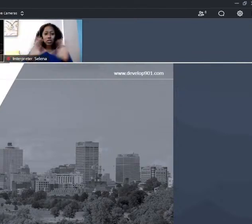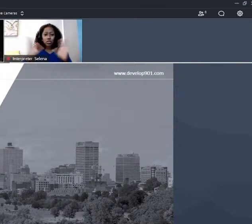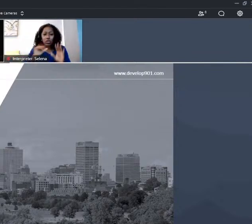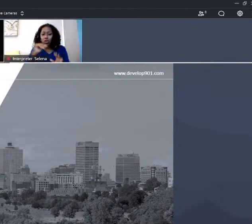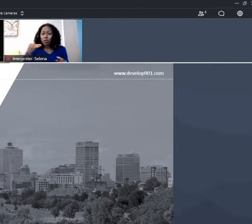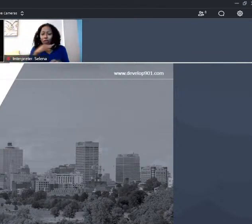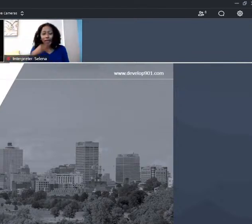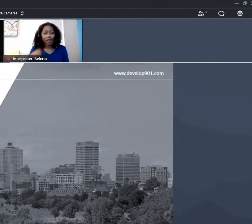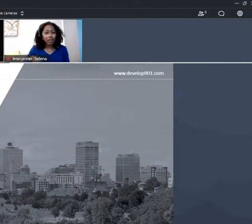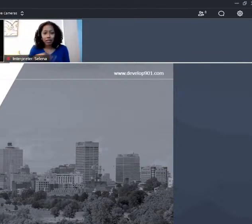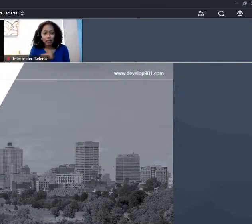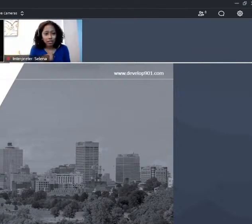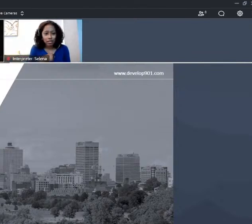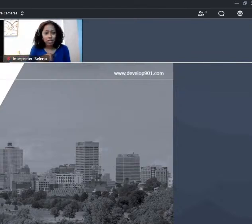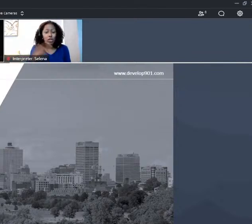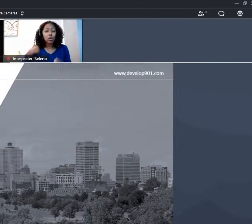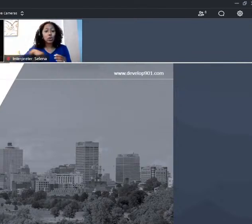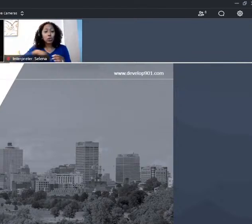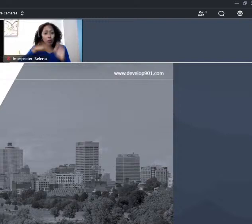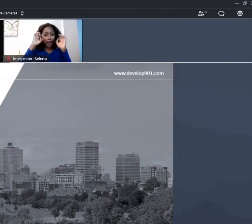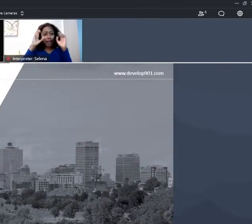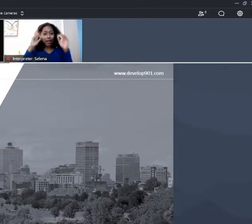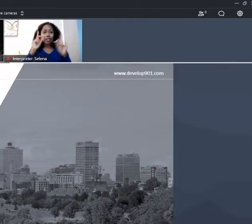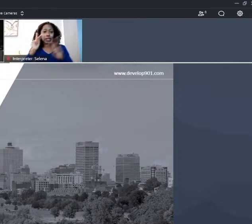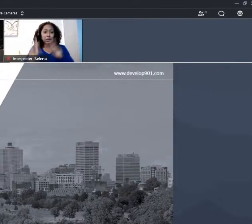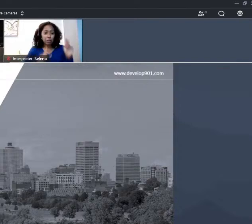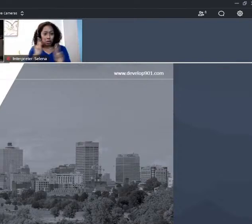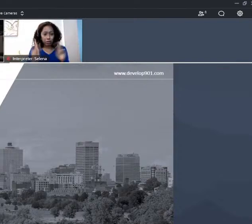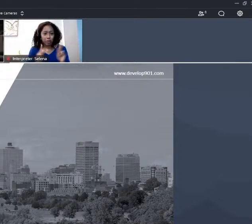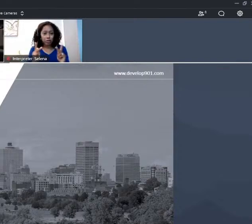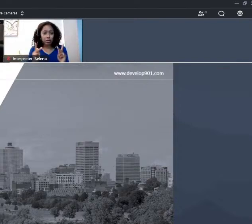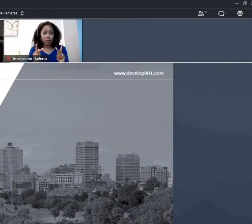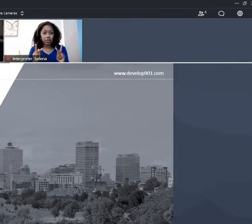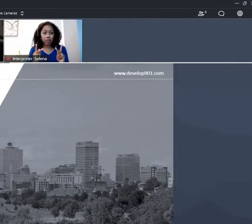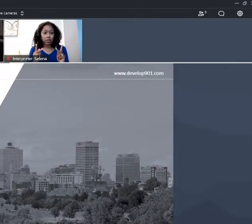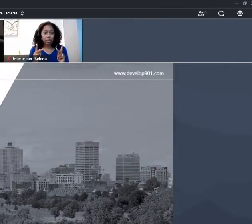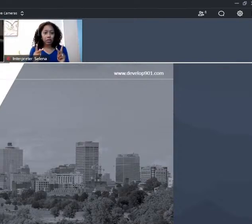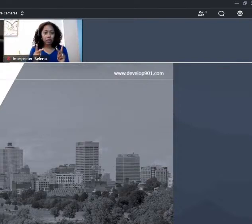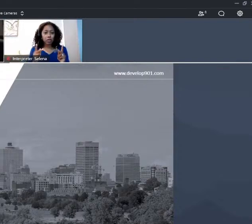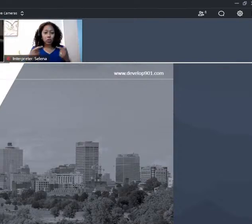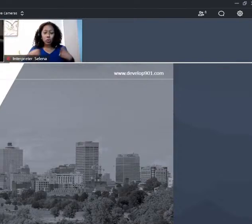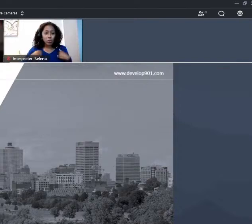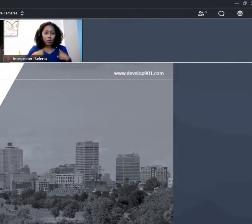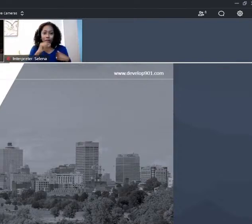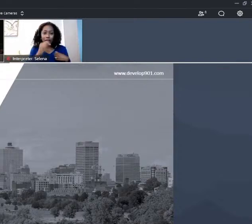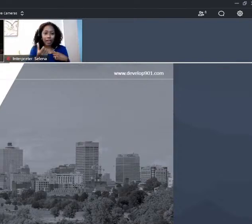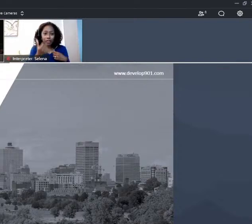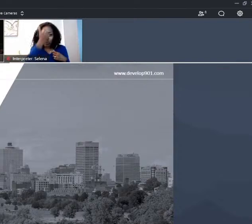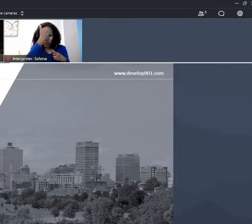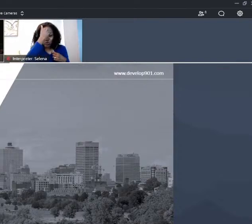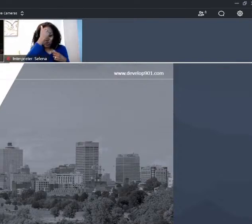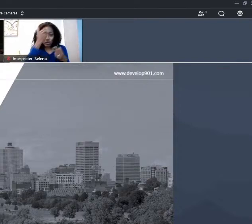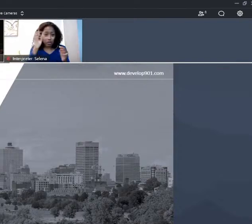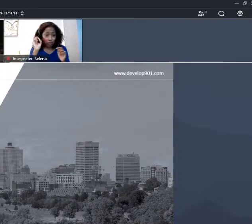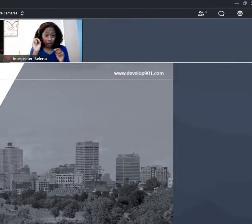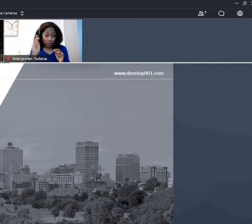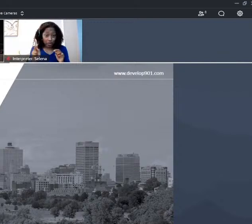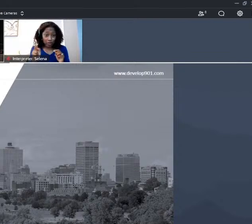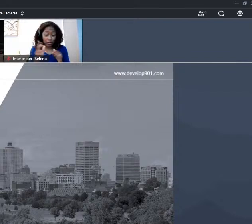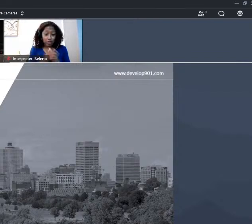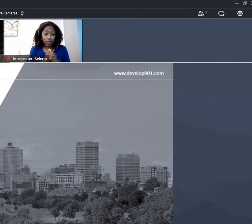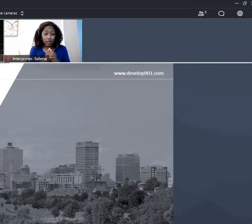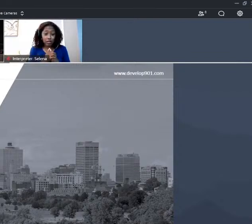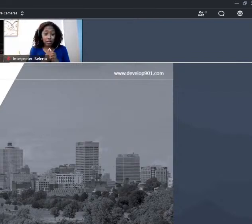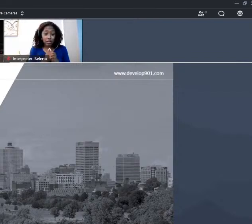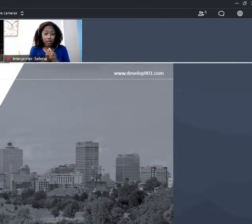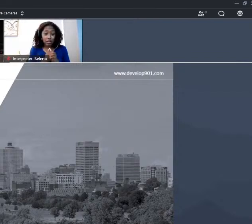here. We're educated people. You know, we're nobody's fool, okay? And like I said,